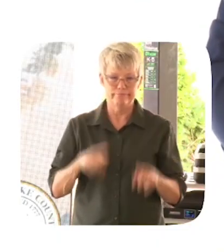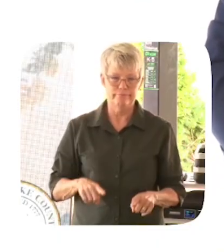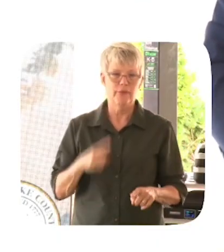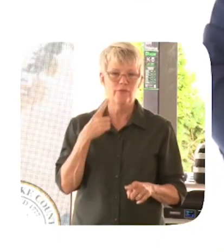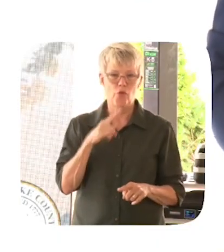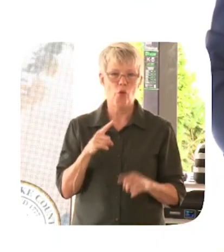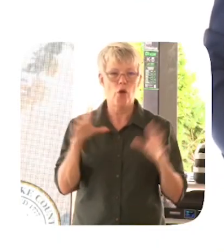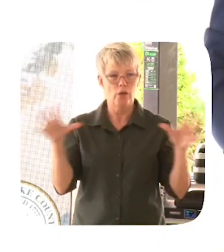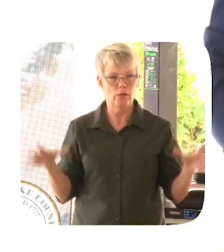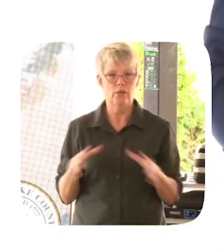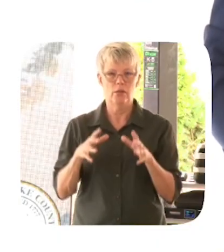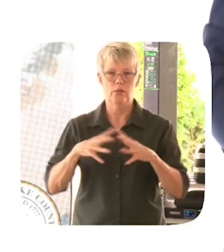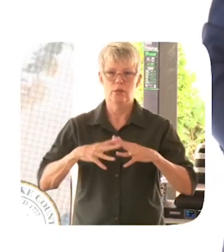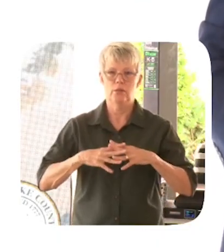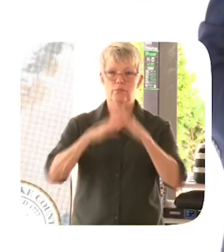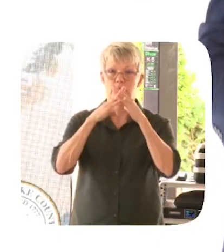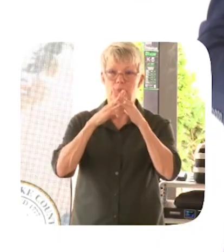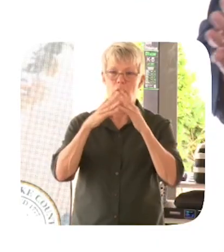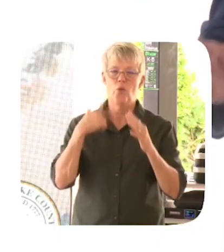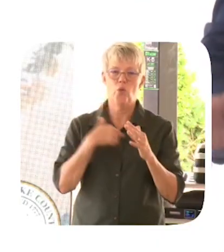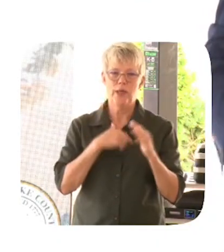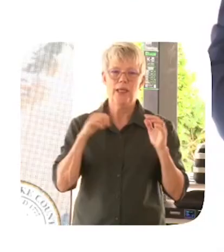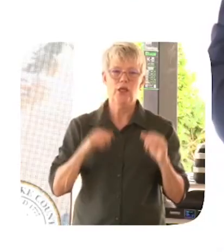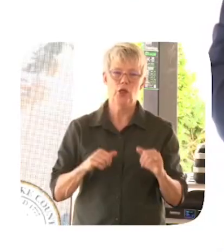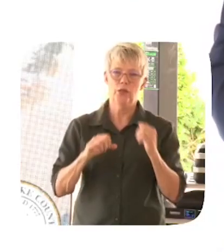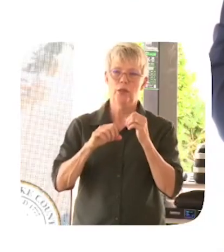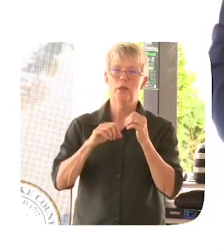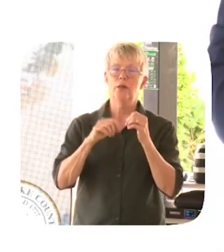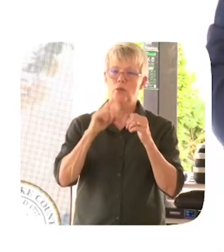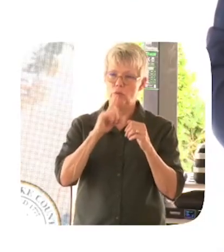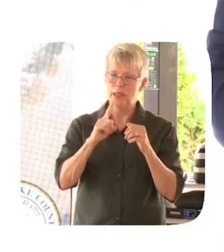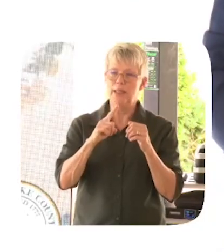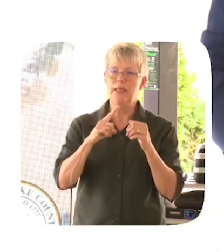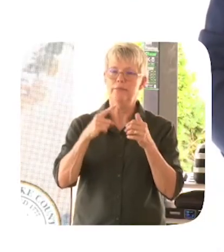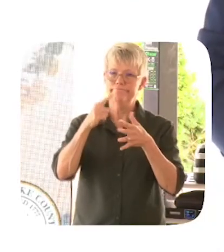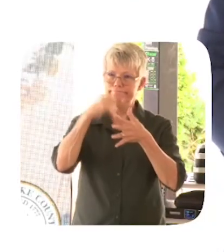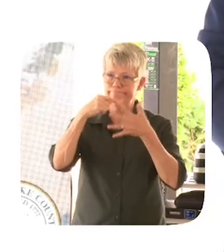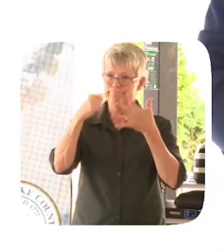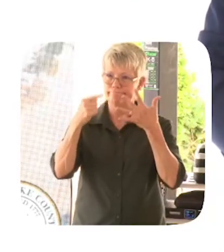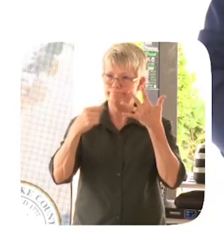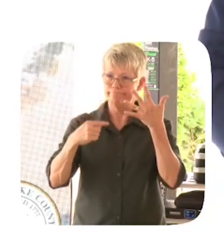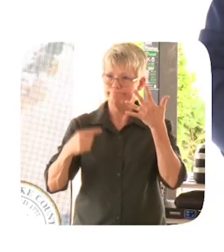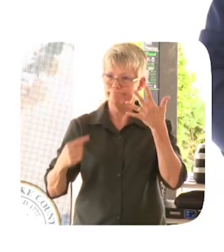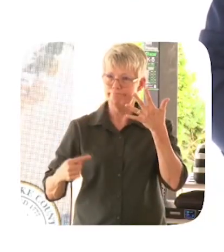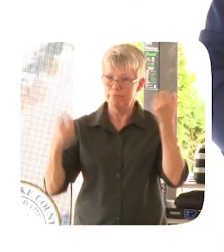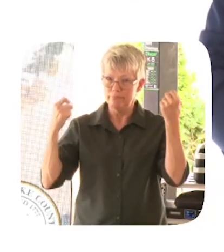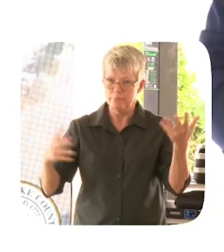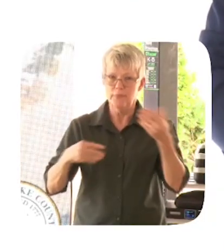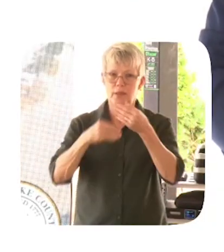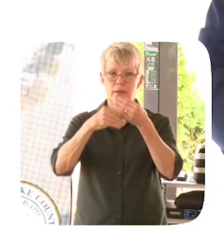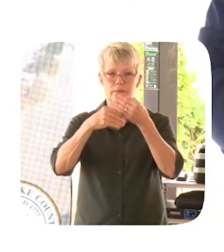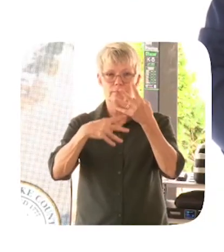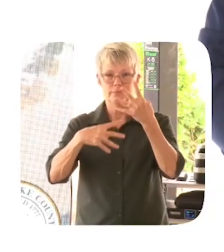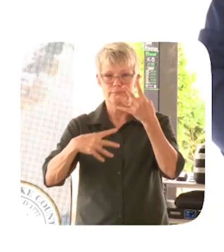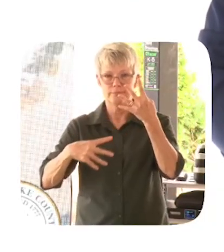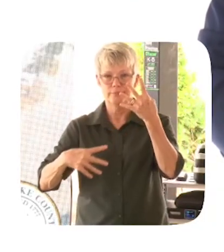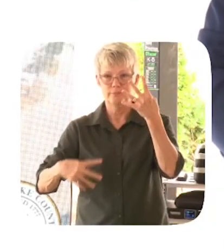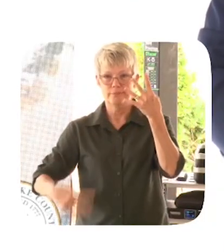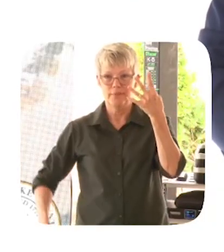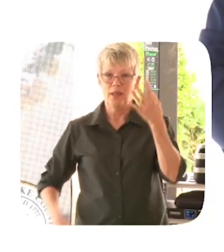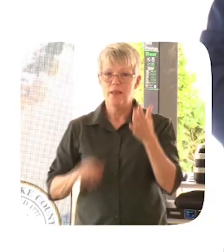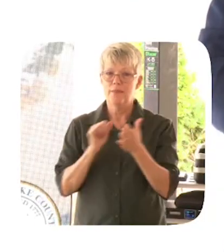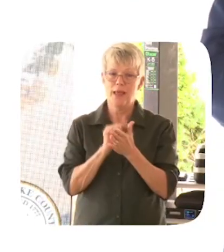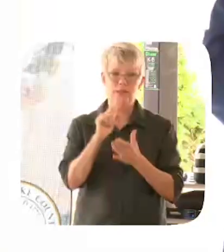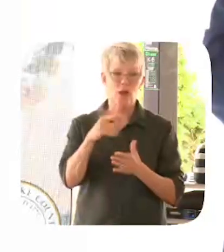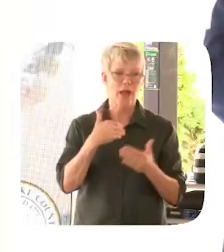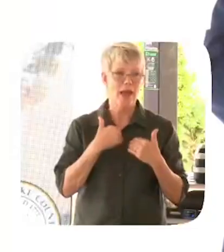together. And so we could go on all day with those thank yous. Again, that's all I